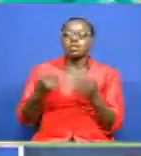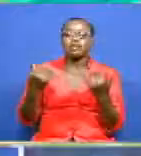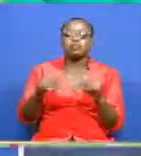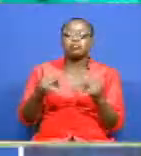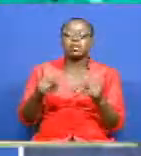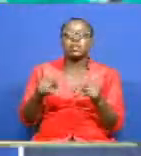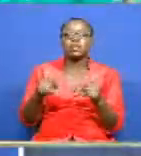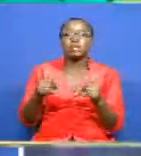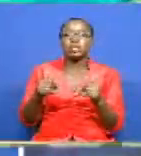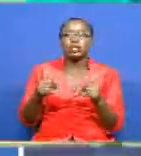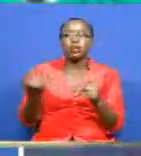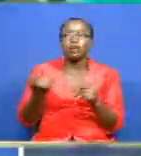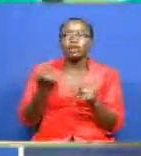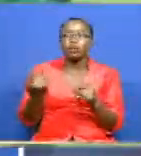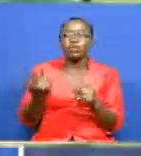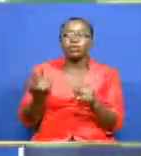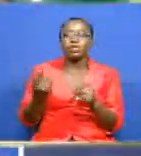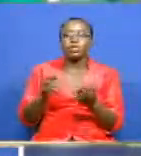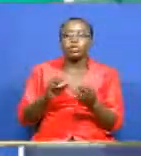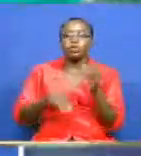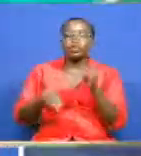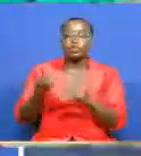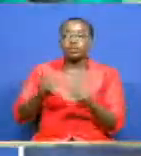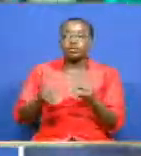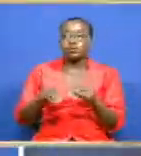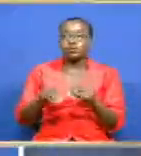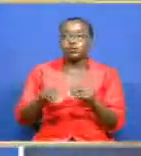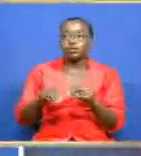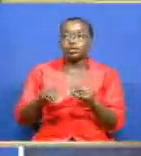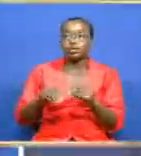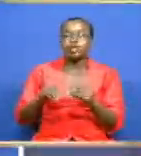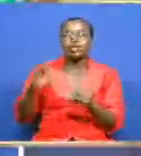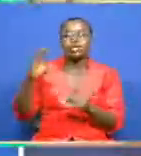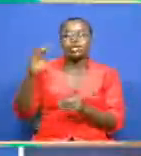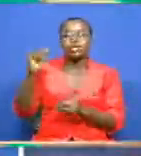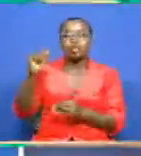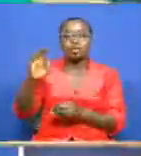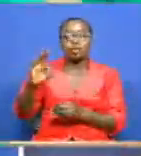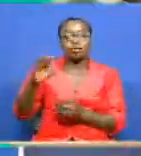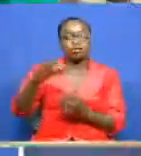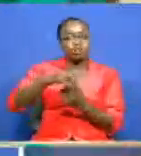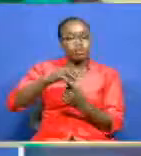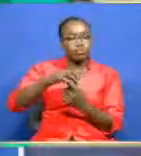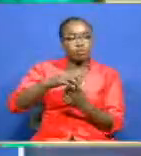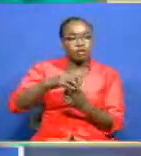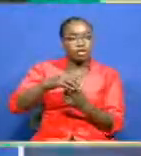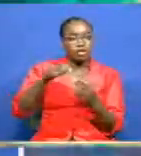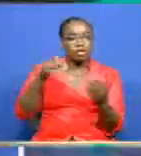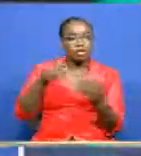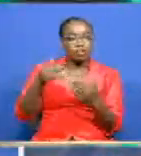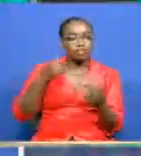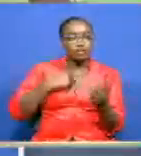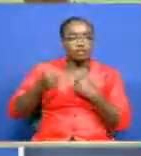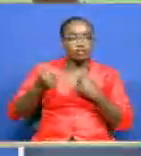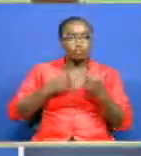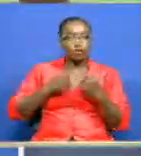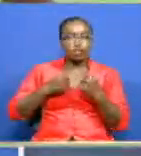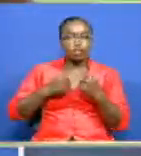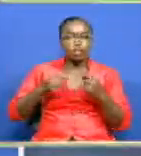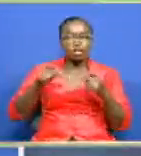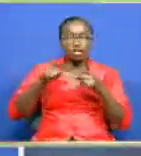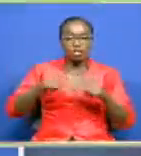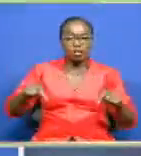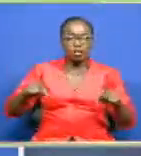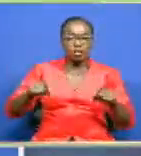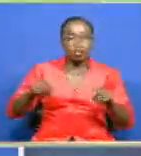season, with his only meaningful contribution coming in the CAF Champions League match against APR of Rwanda, where he was handed a bench role